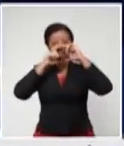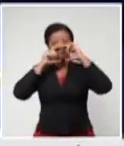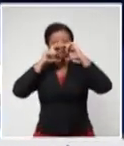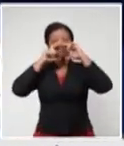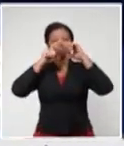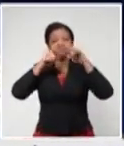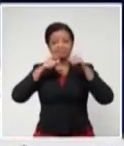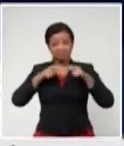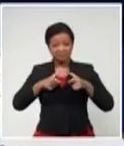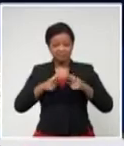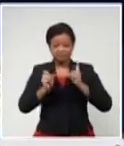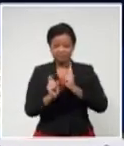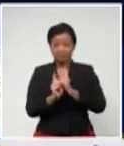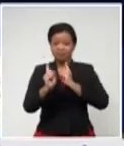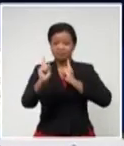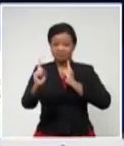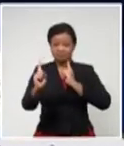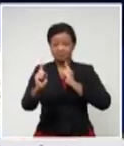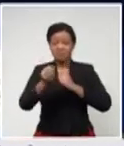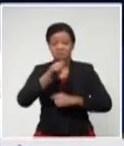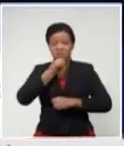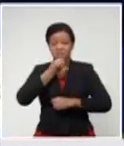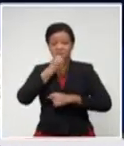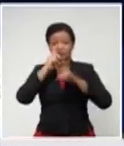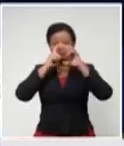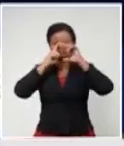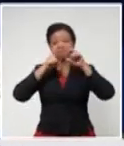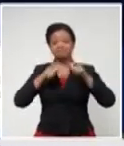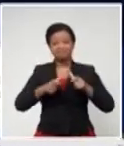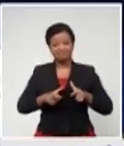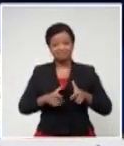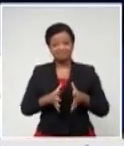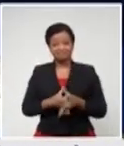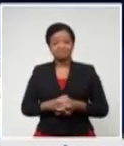Excuse me while I remove my face mask.